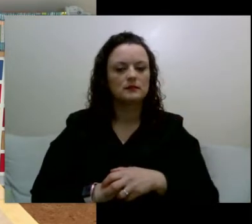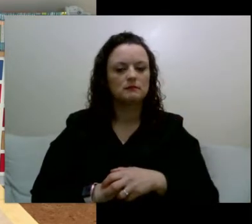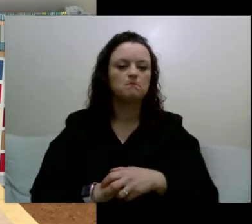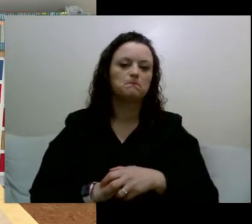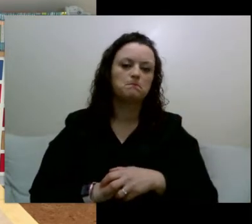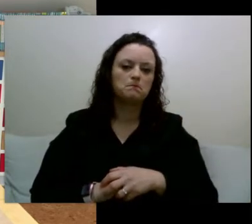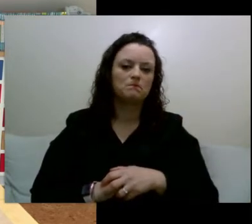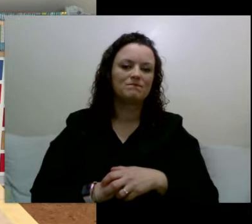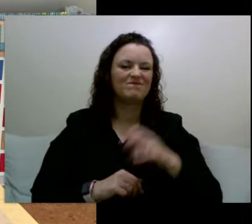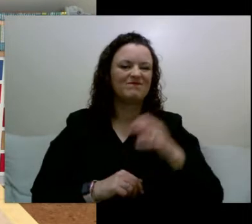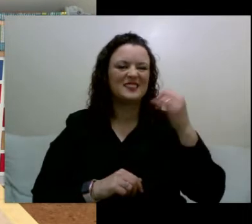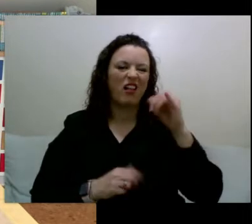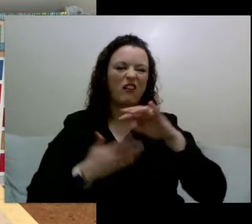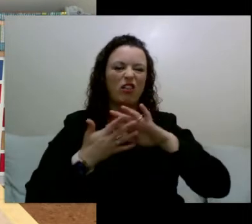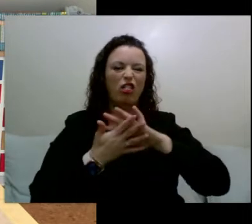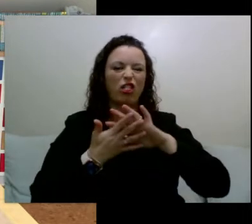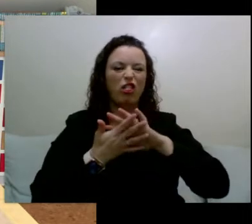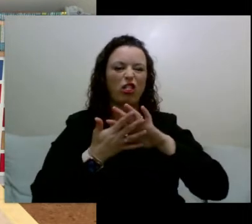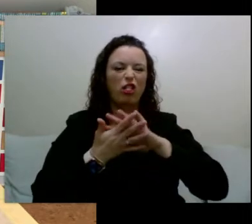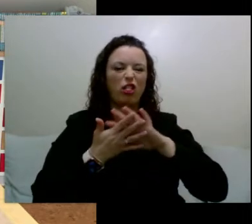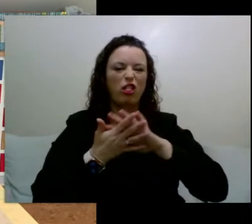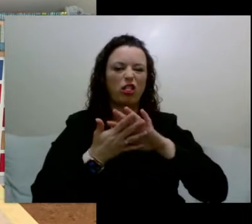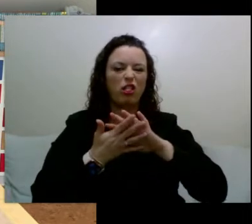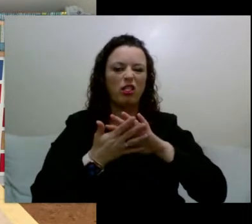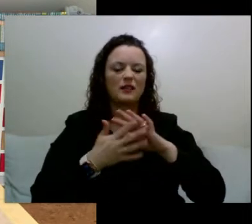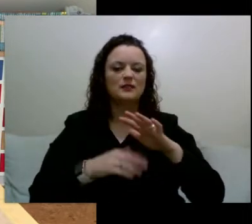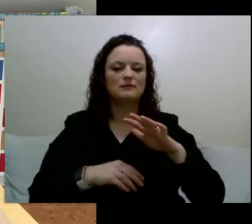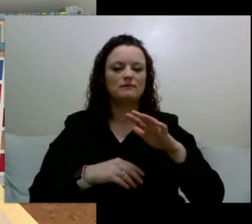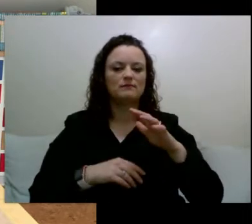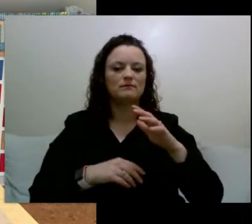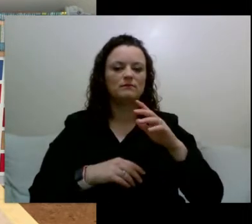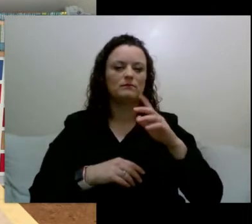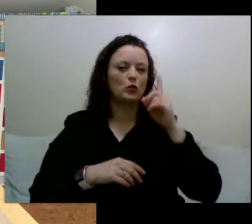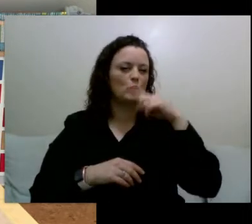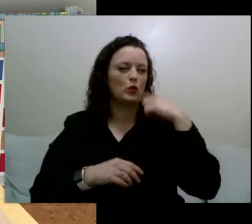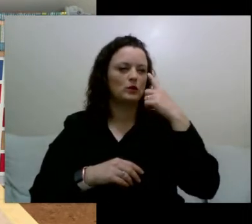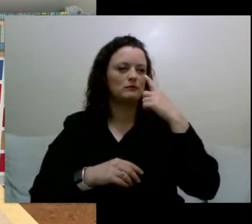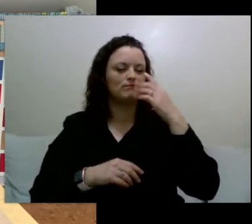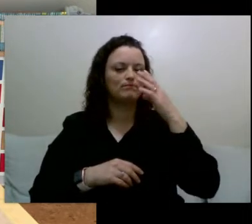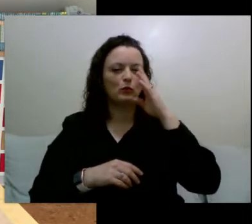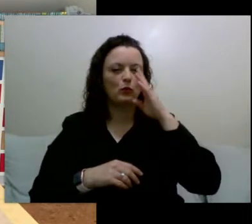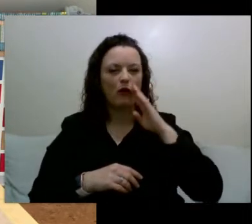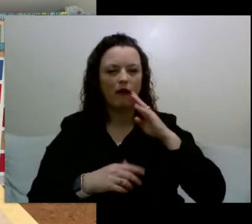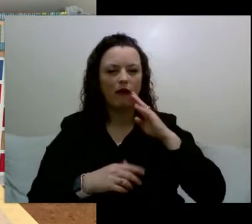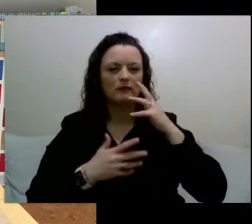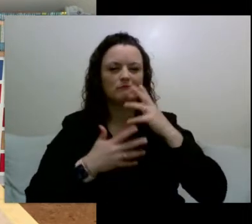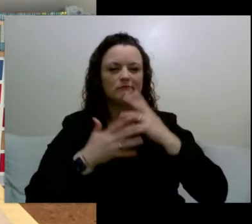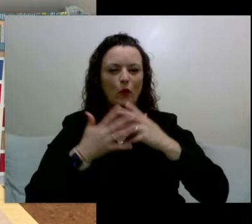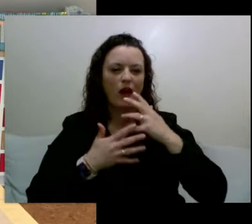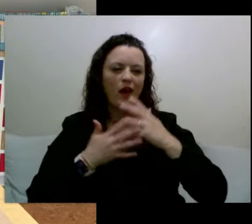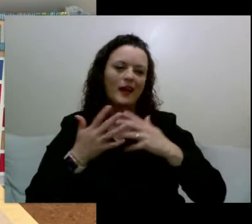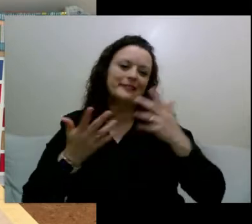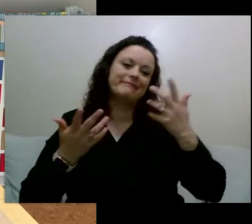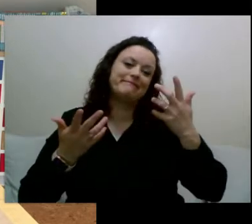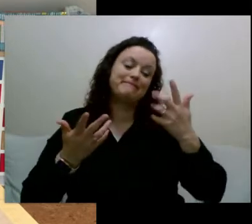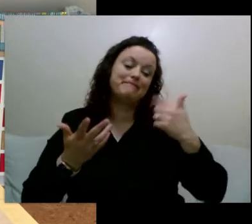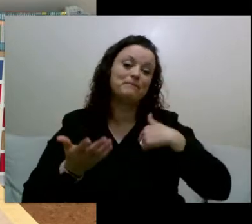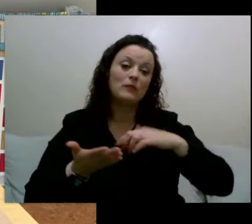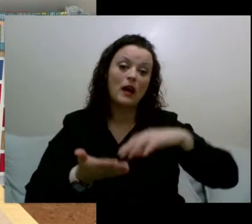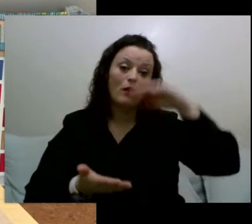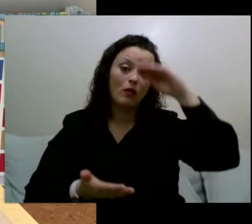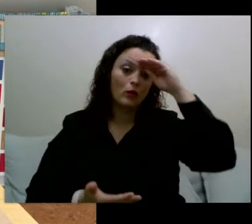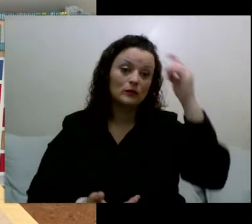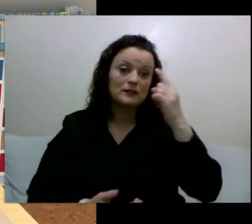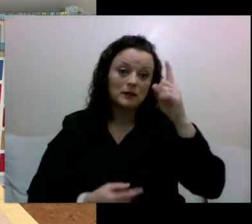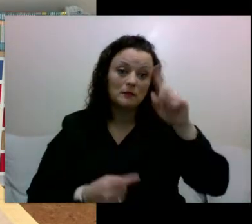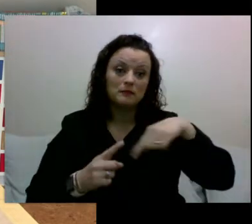look very yellow on this toilet paper roll. It looks more brown and grayish. So I guess I learned something about